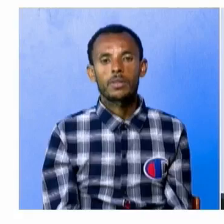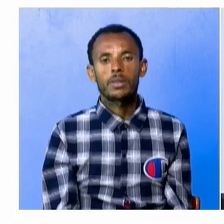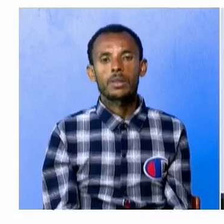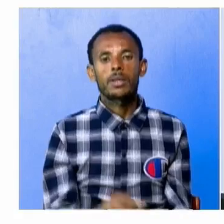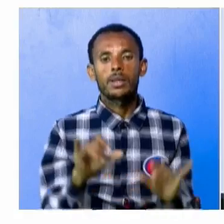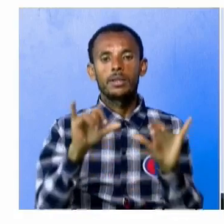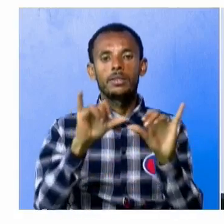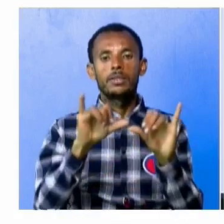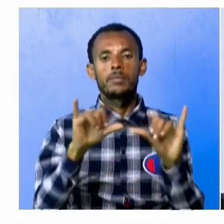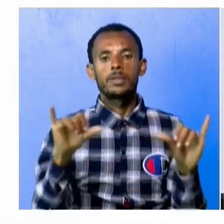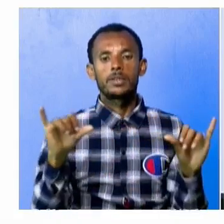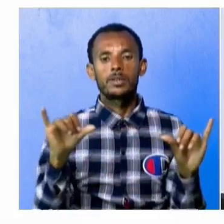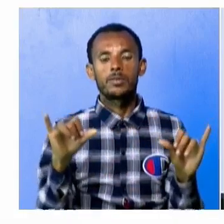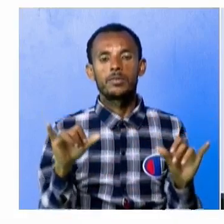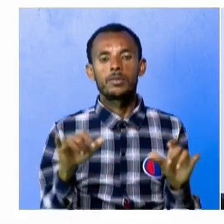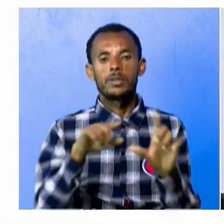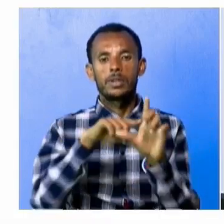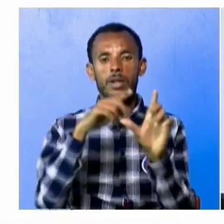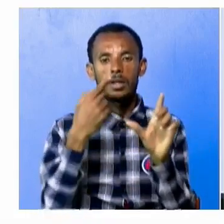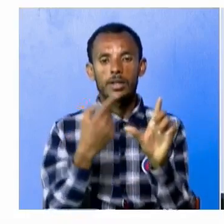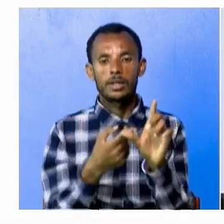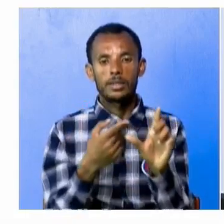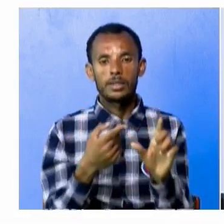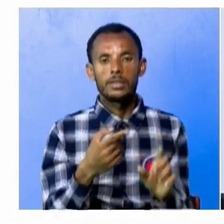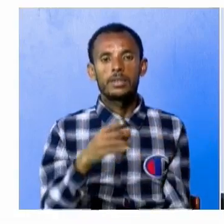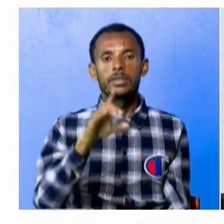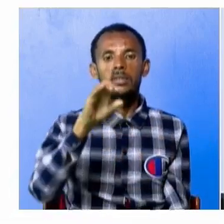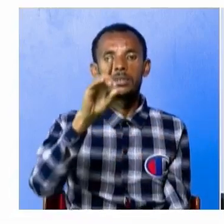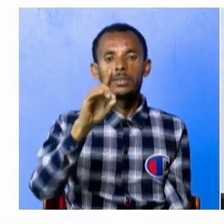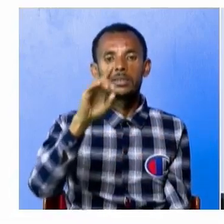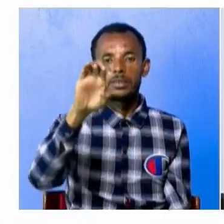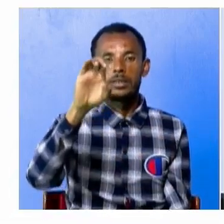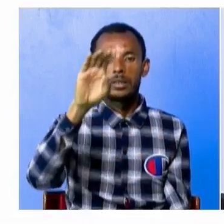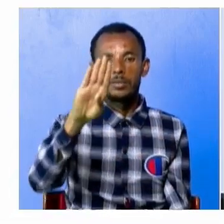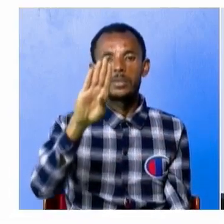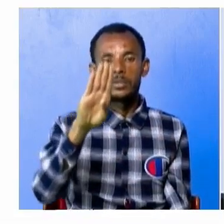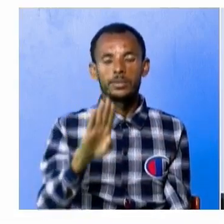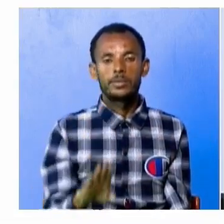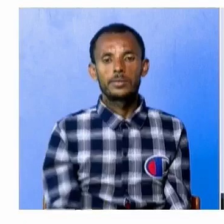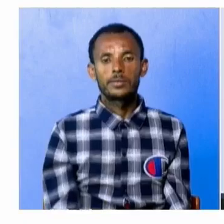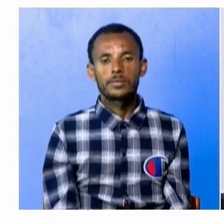the measure of angle DEB